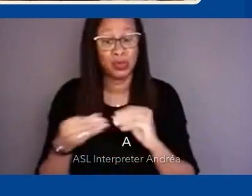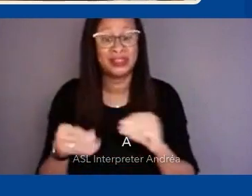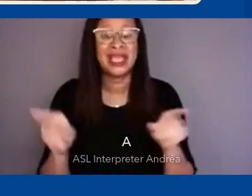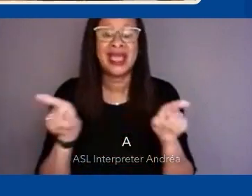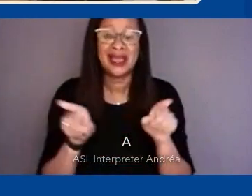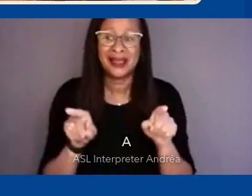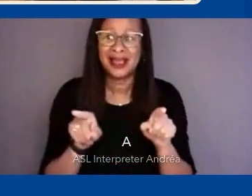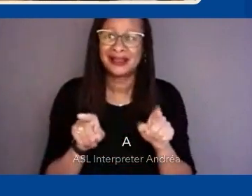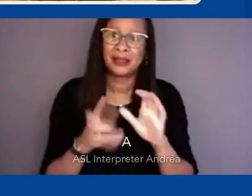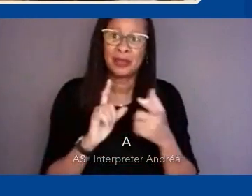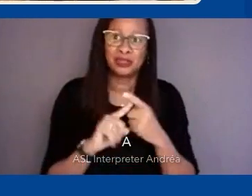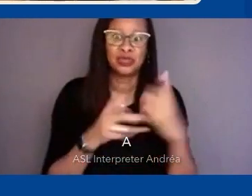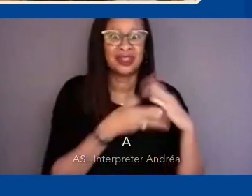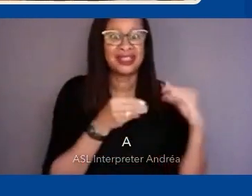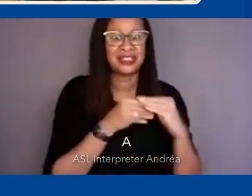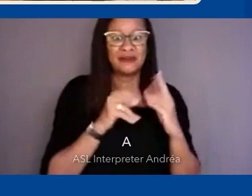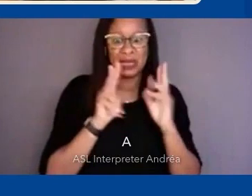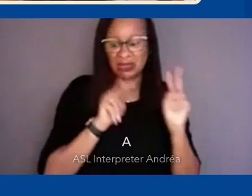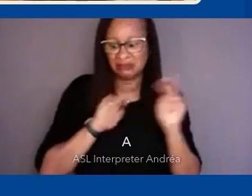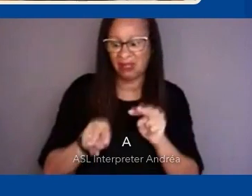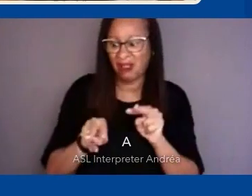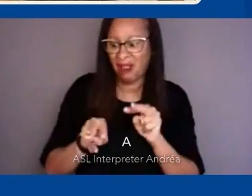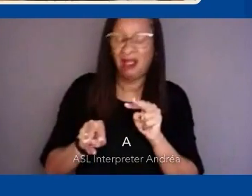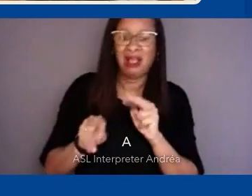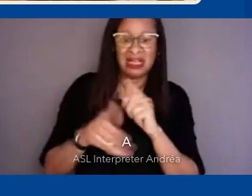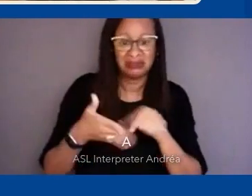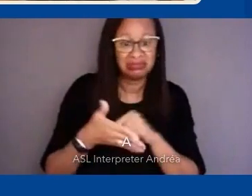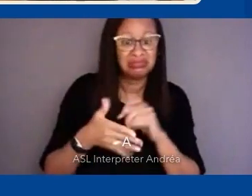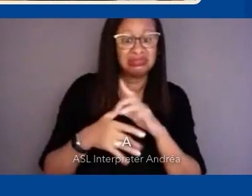out, not just for the last 2+ decades, but